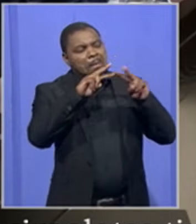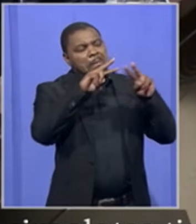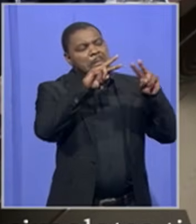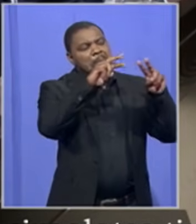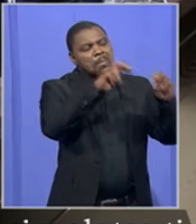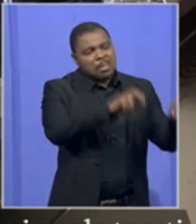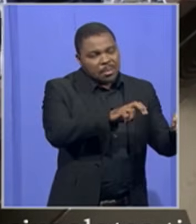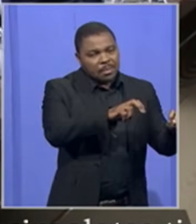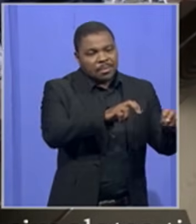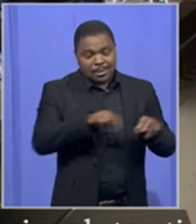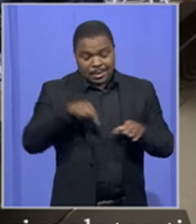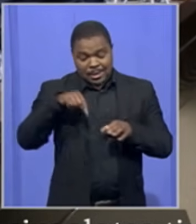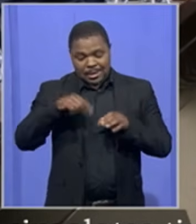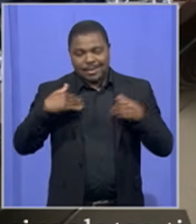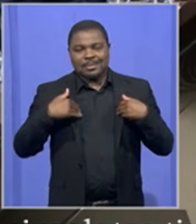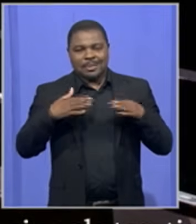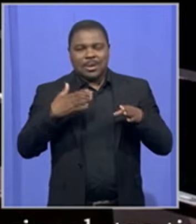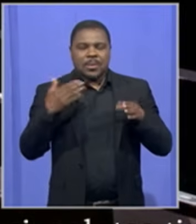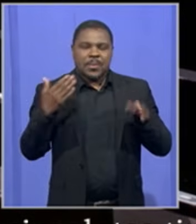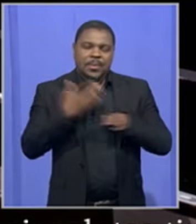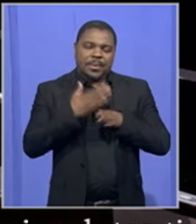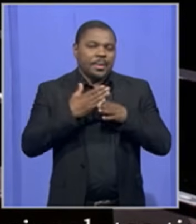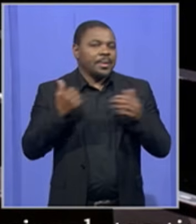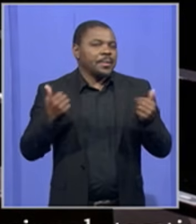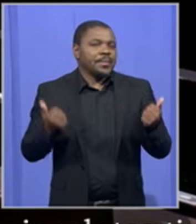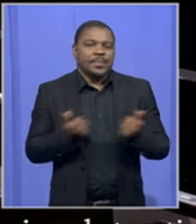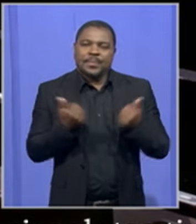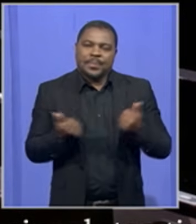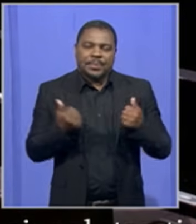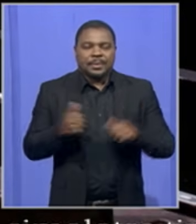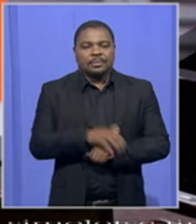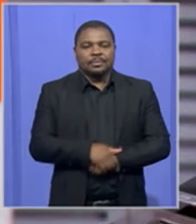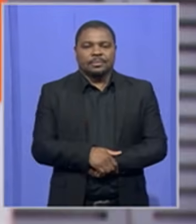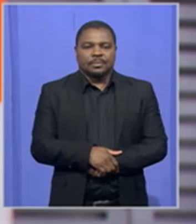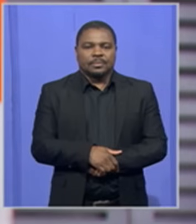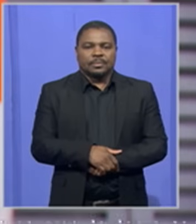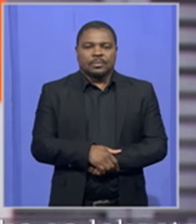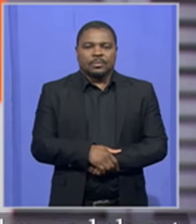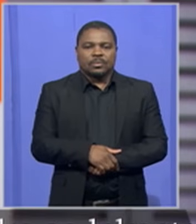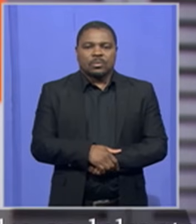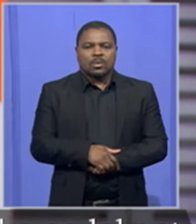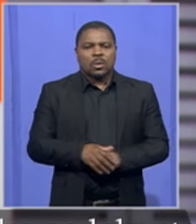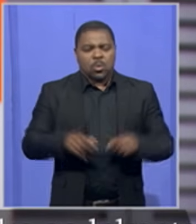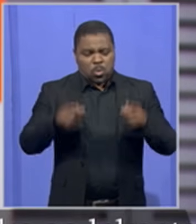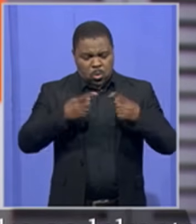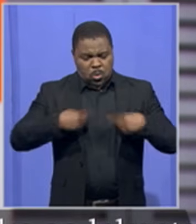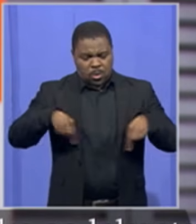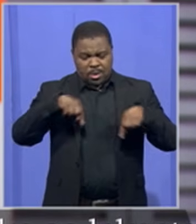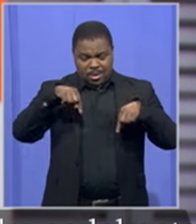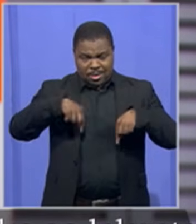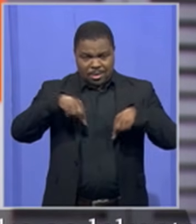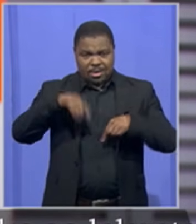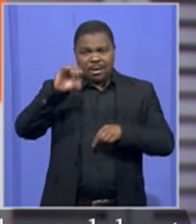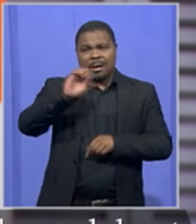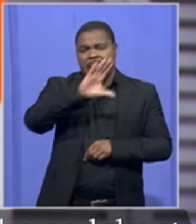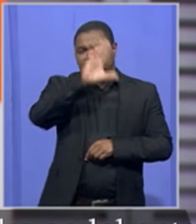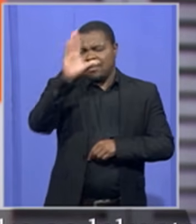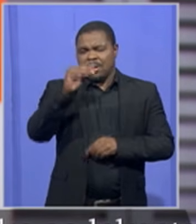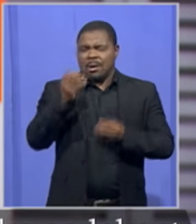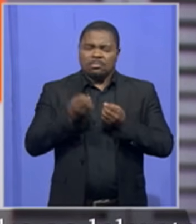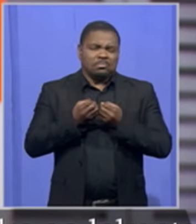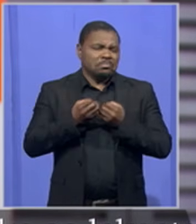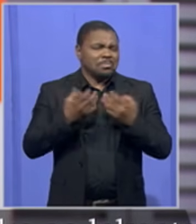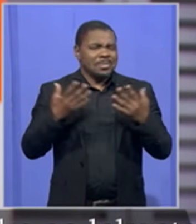la tshireletso e simolotse go dira. We have got almost the majority